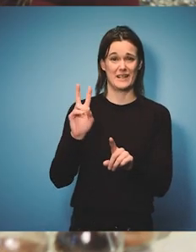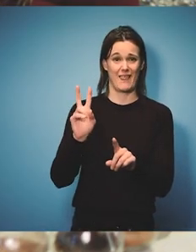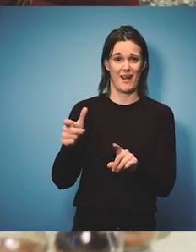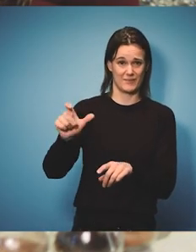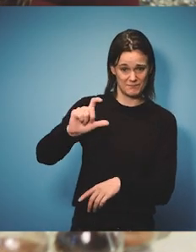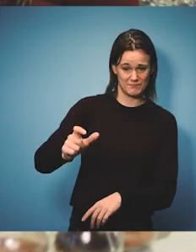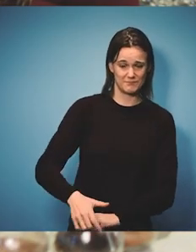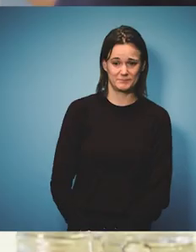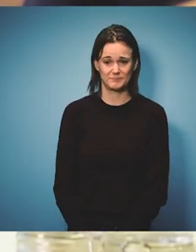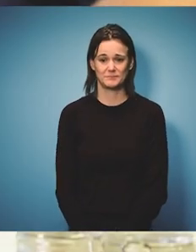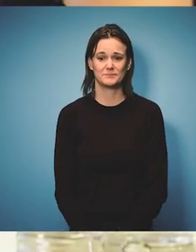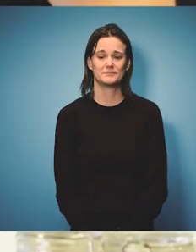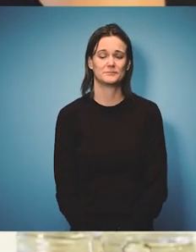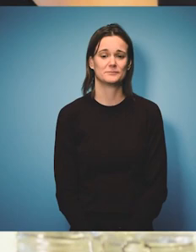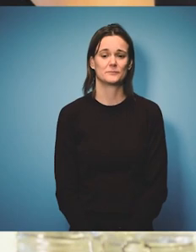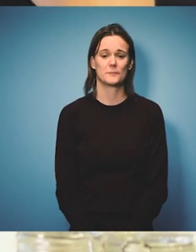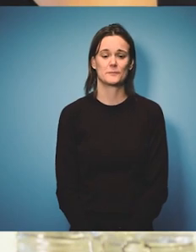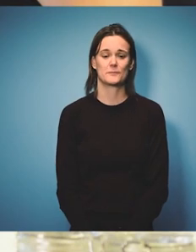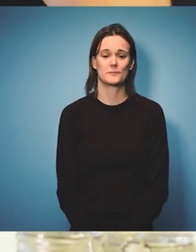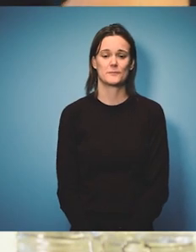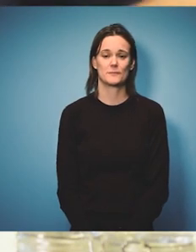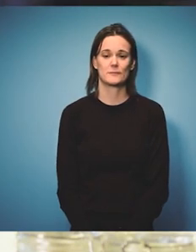Add a little vanilla.